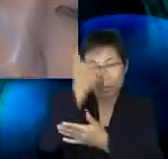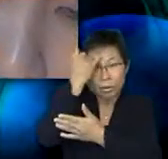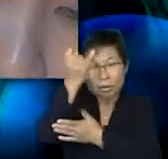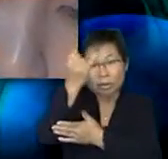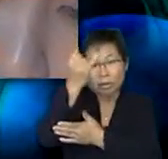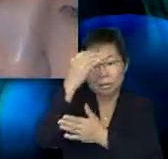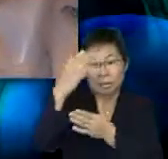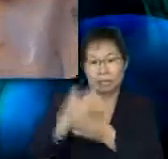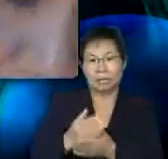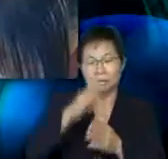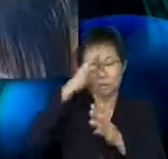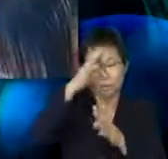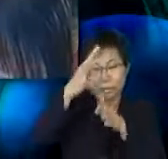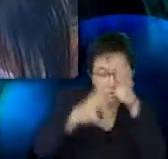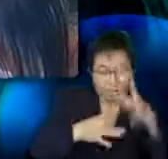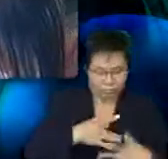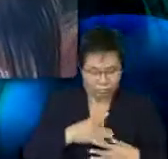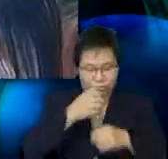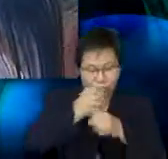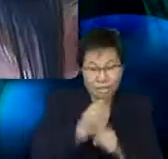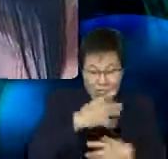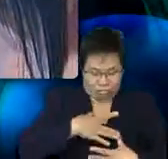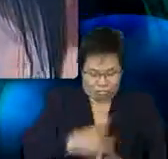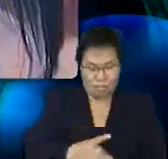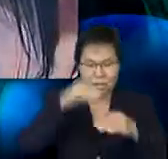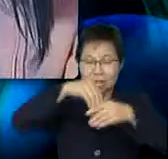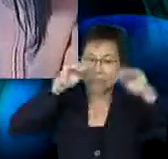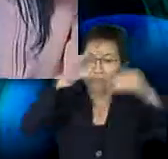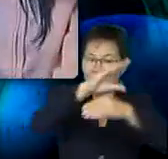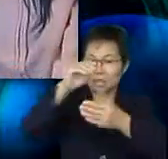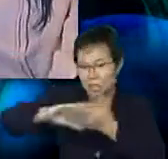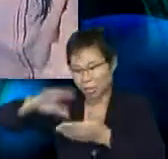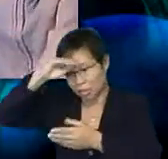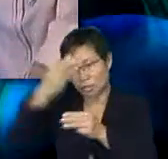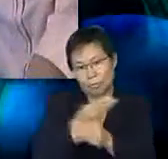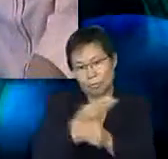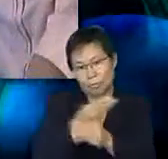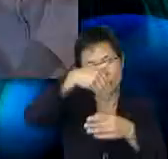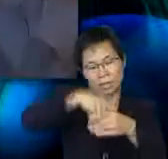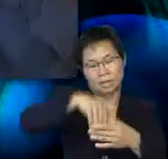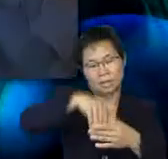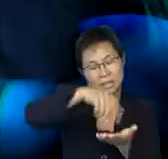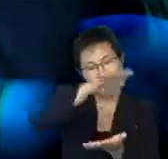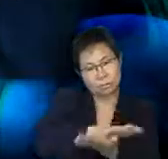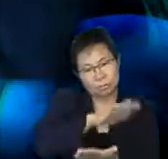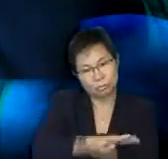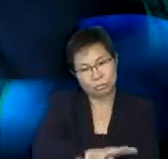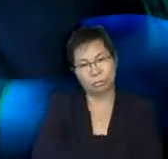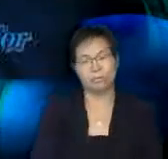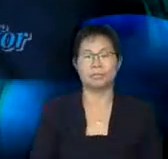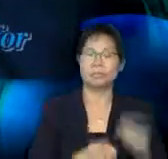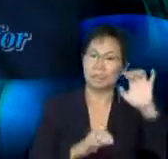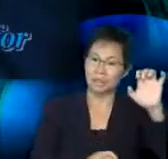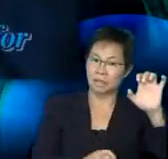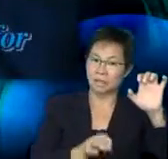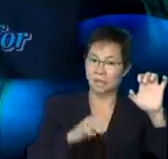aimed at creating interest in the teaching and learning of mathematics in this school. E